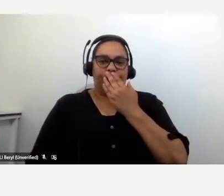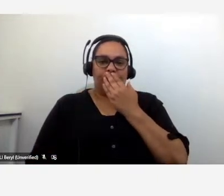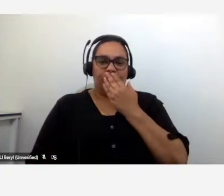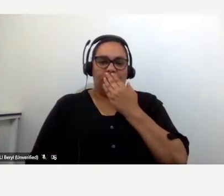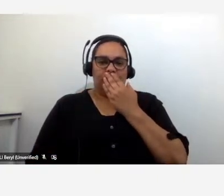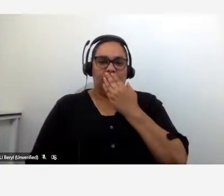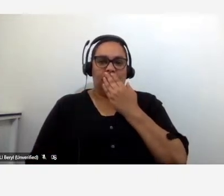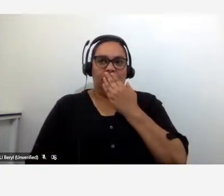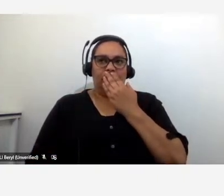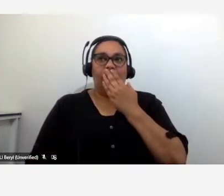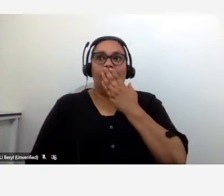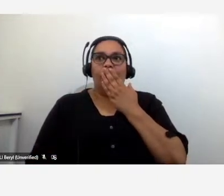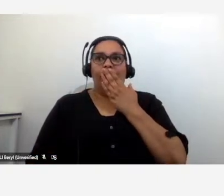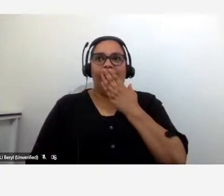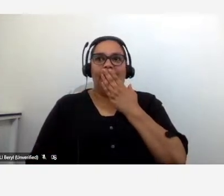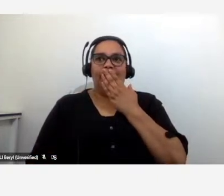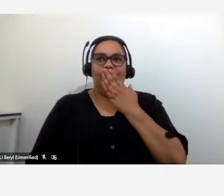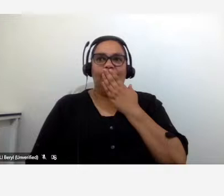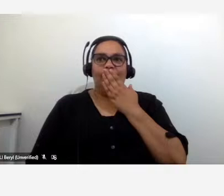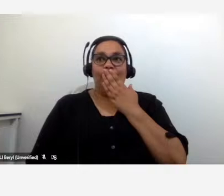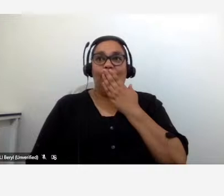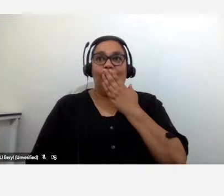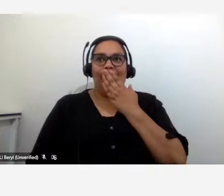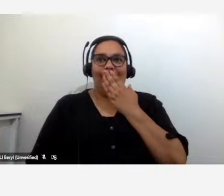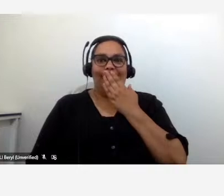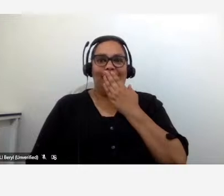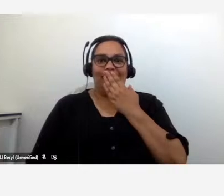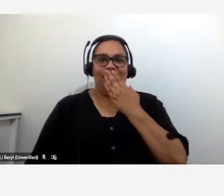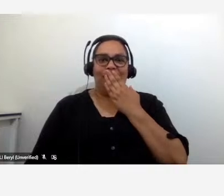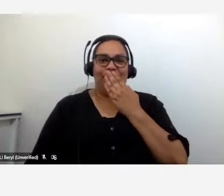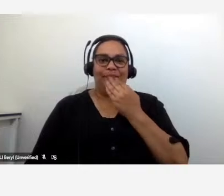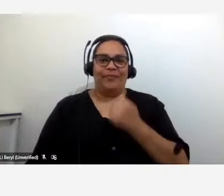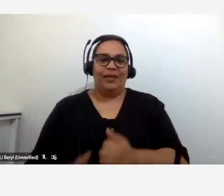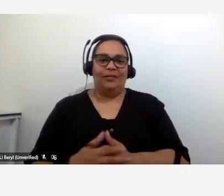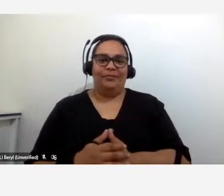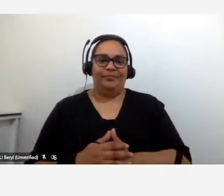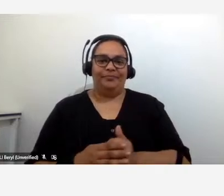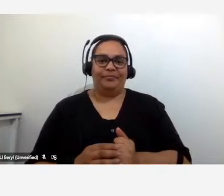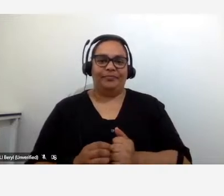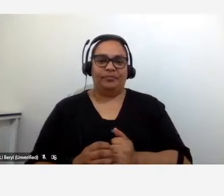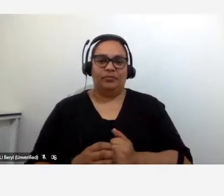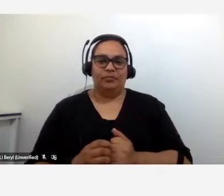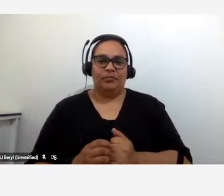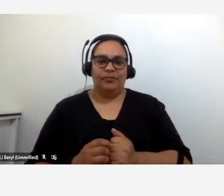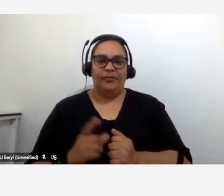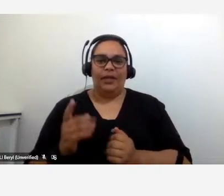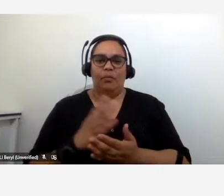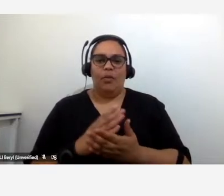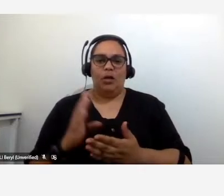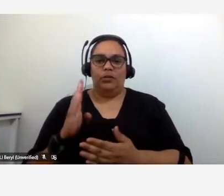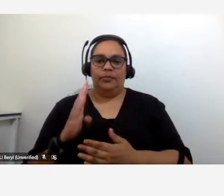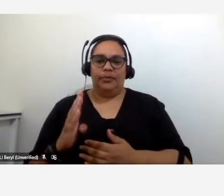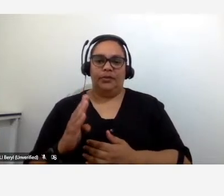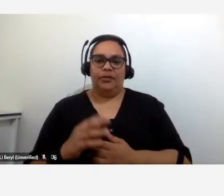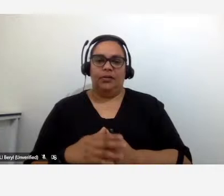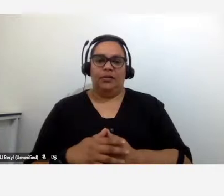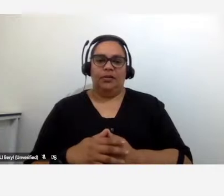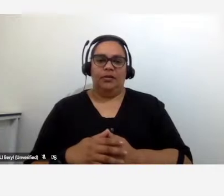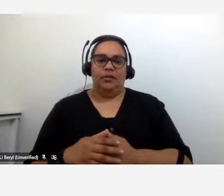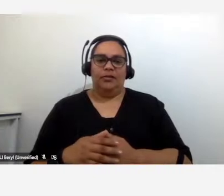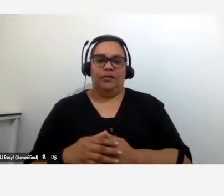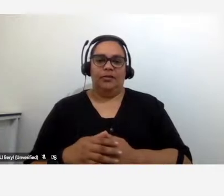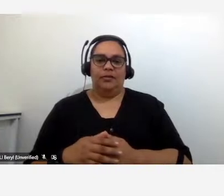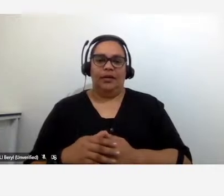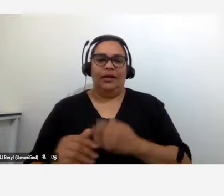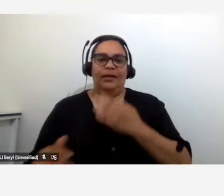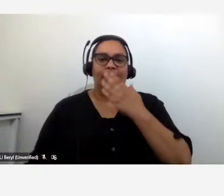no. Human resources is on part D, nature. Part B. Oh, human